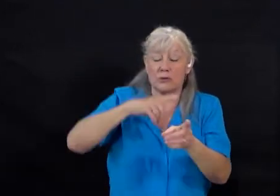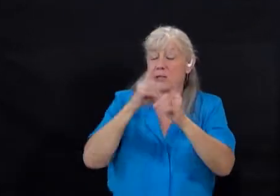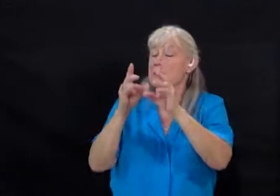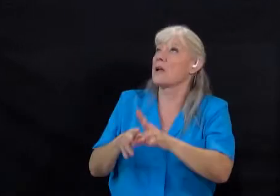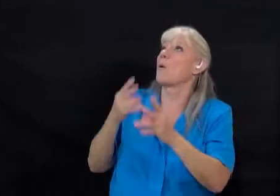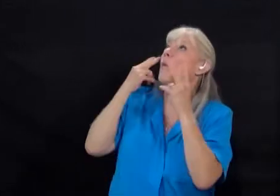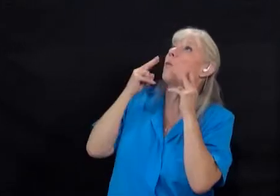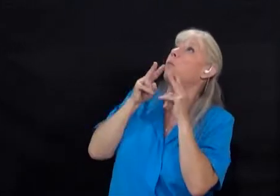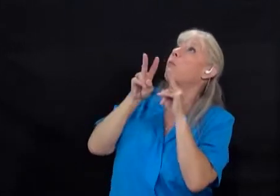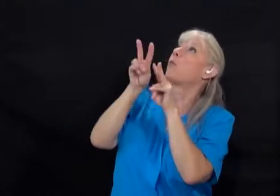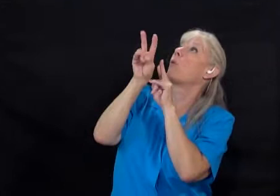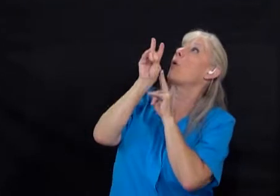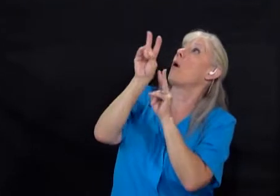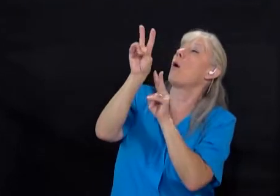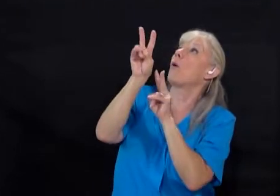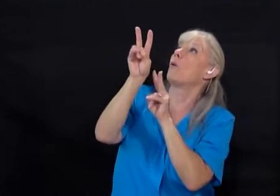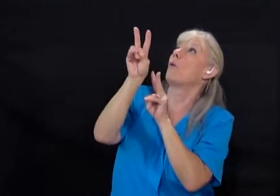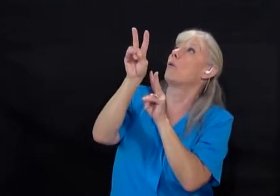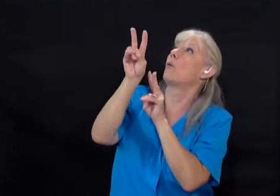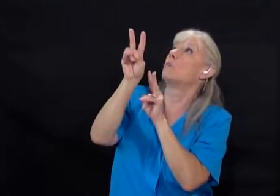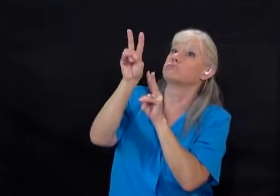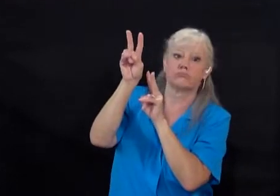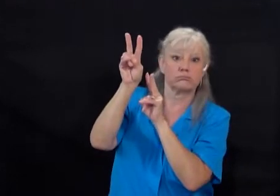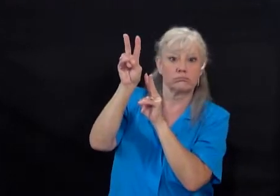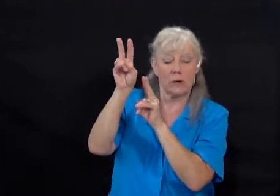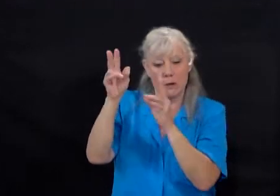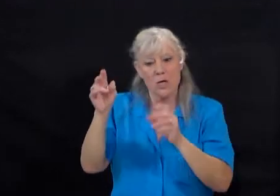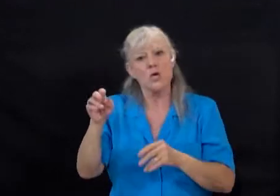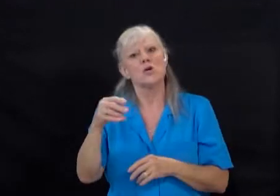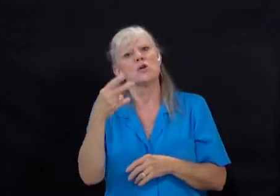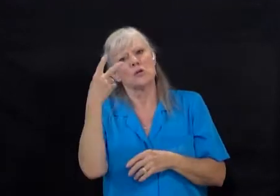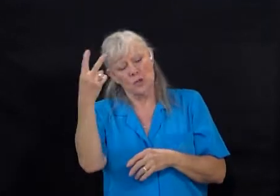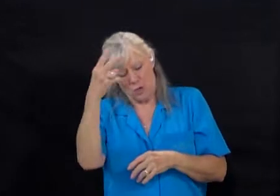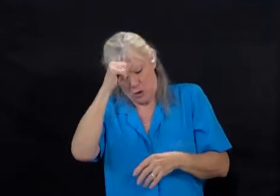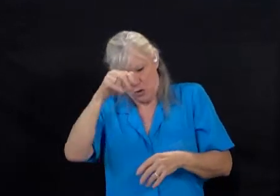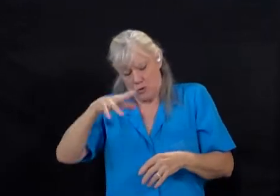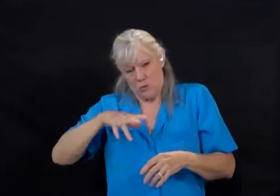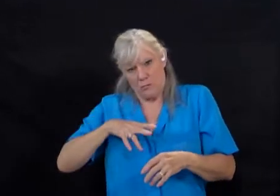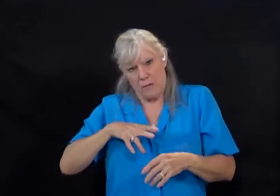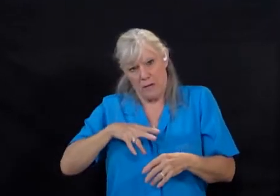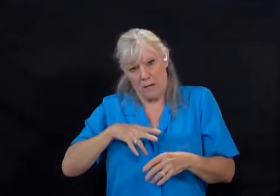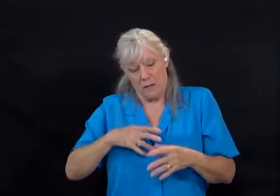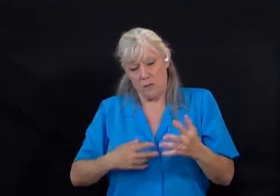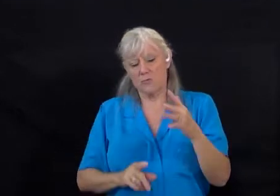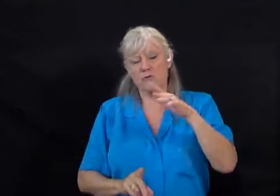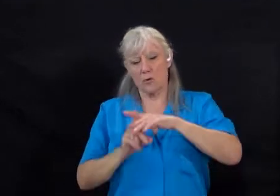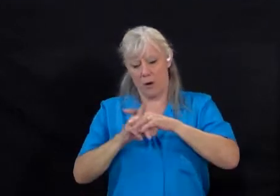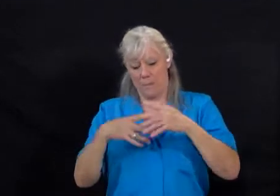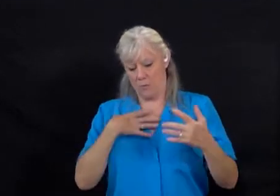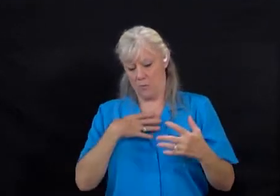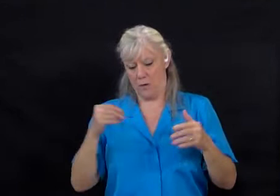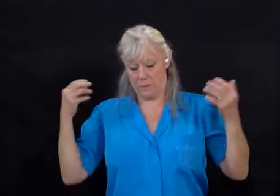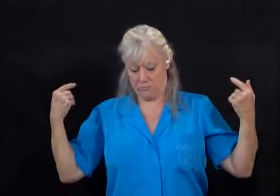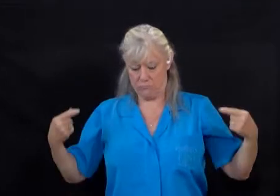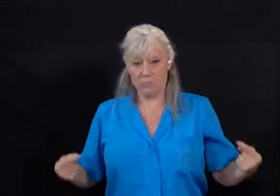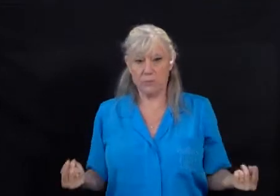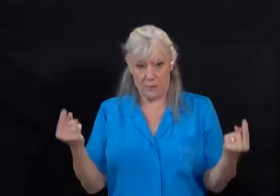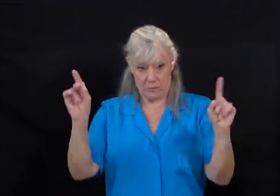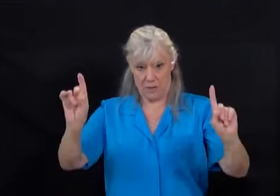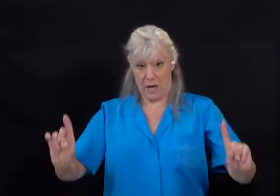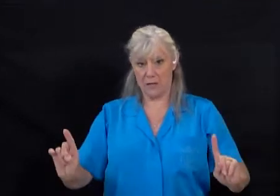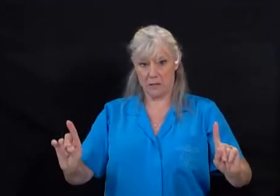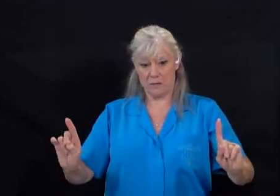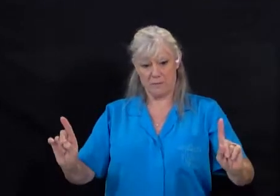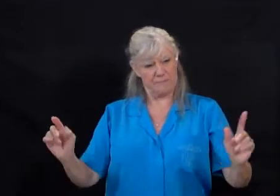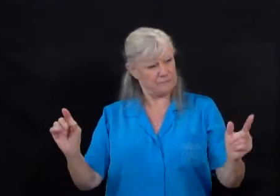sight. While they were looking intently at the sky, as he was going, suddenly two men dressed in white garments